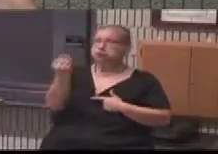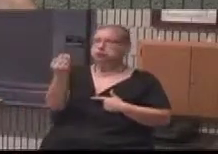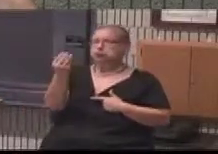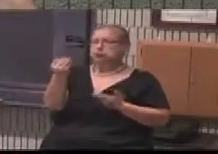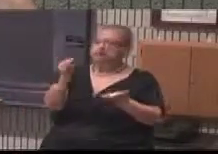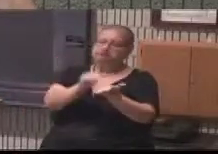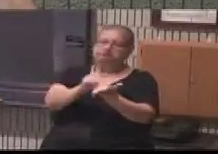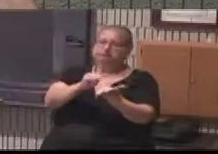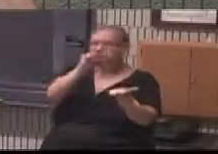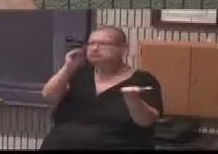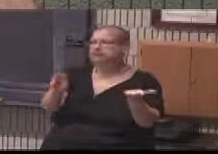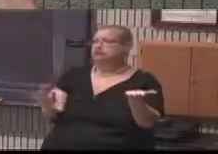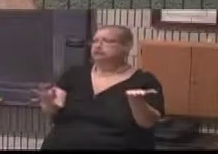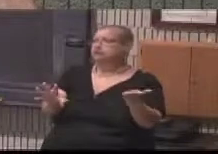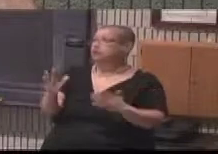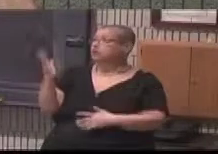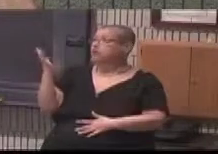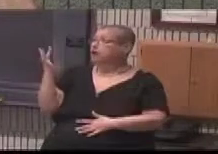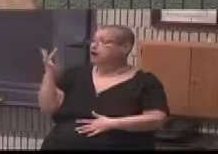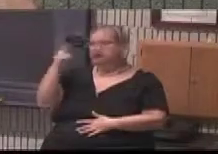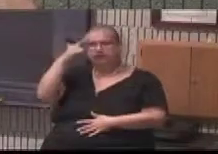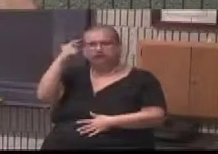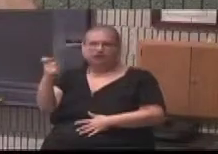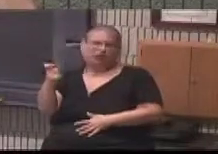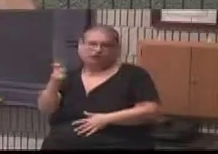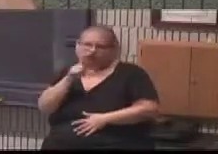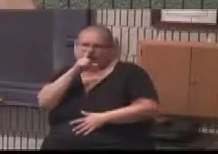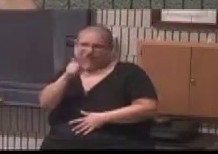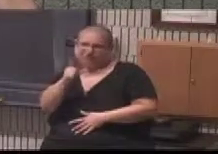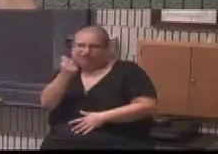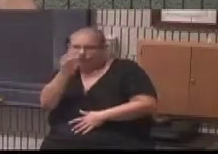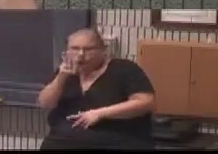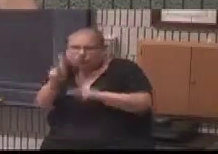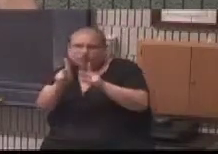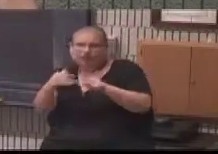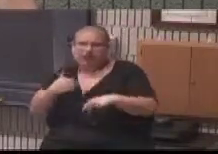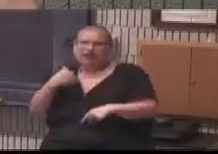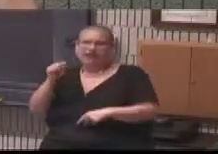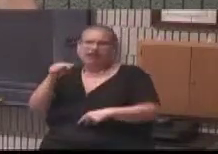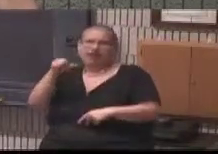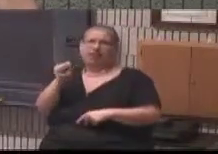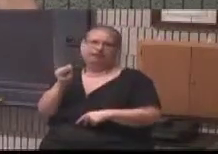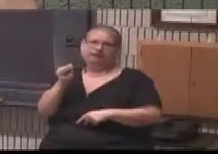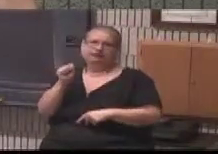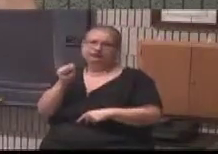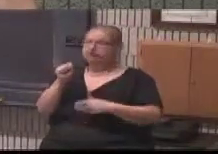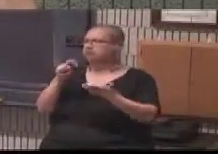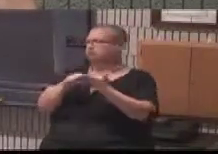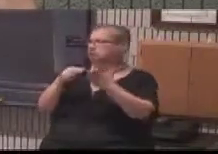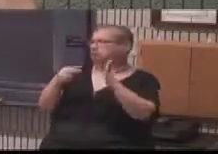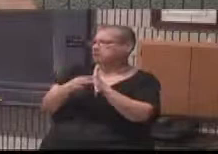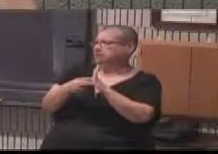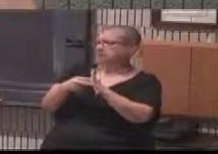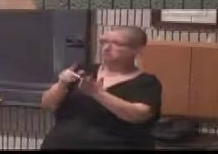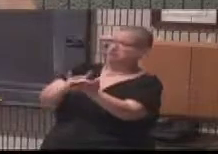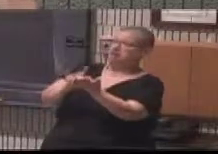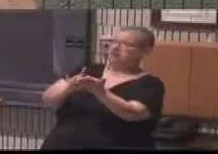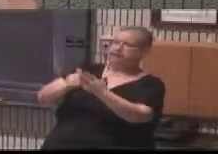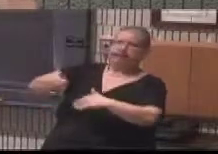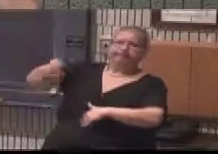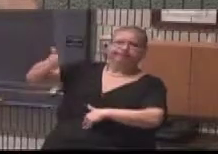costly, part in because there aren't too many of us with ALS, so that it doesn't drive down costs of the medication,